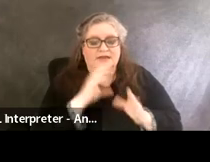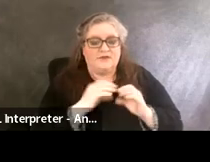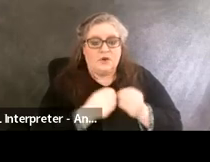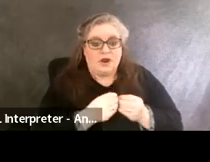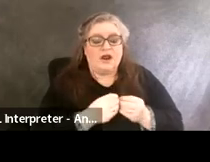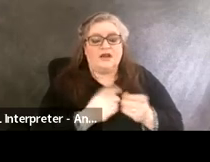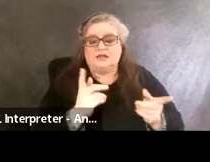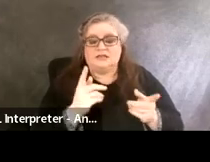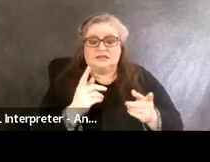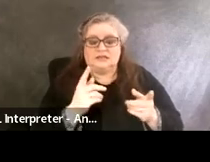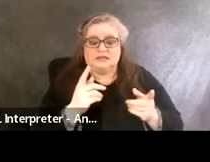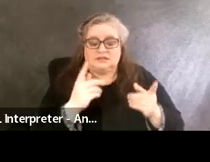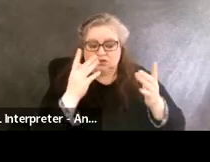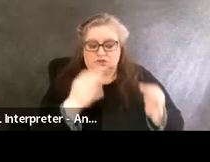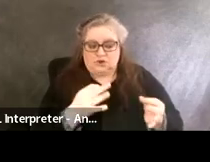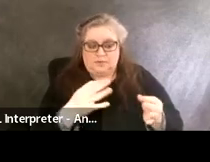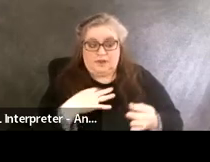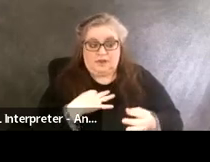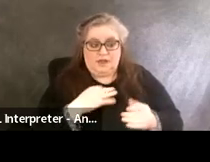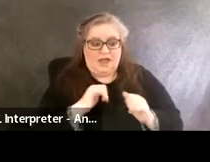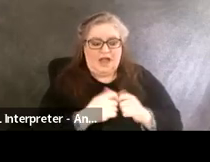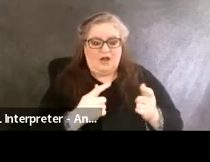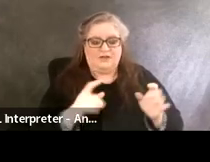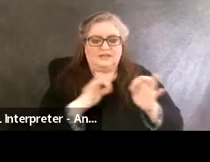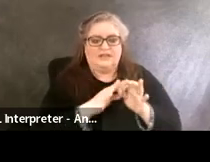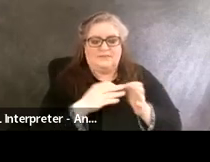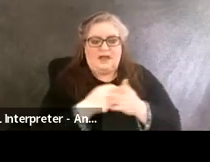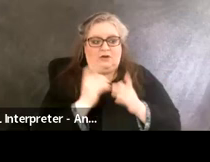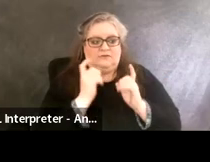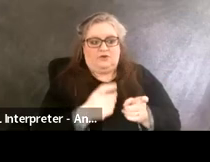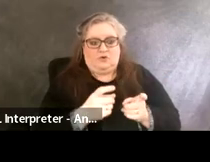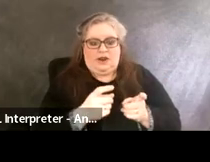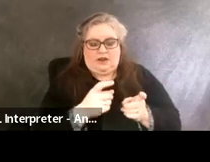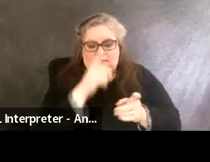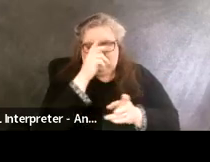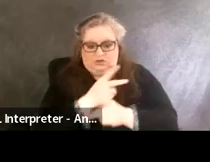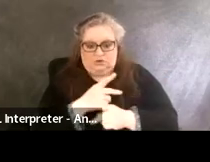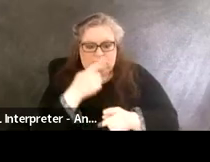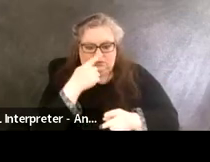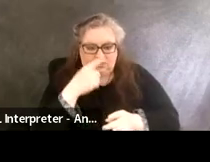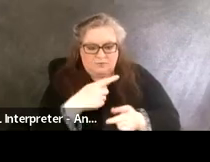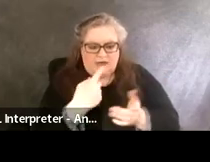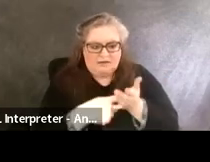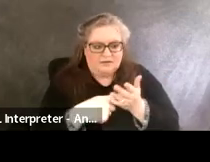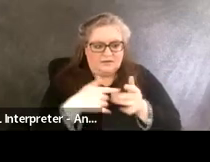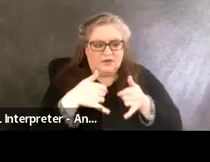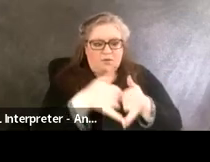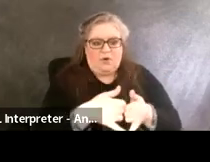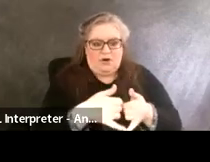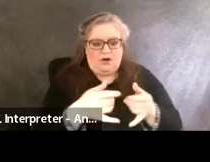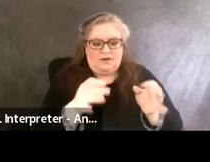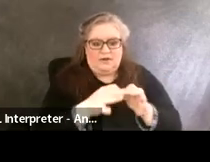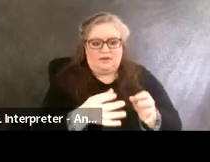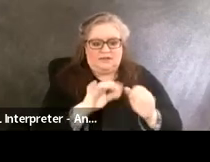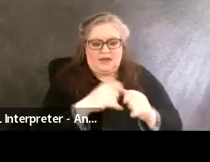is determined to be eligible, how is the amount of the grant determined? So can we just go over the award amounts and how